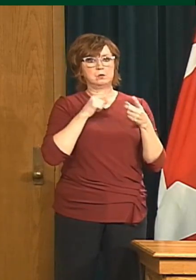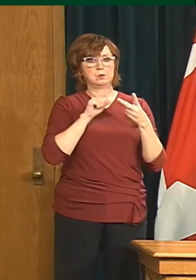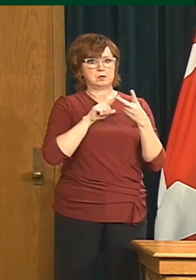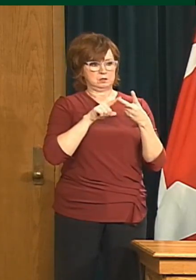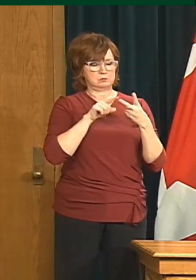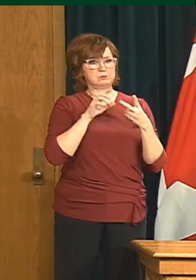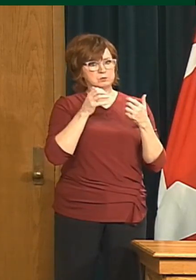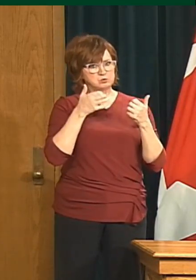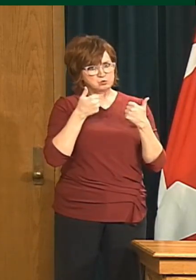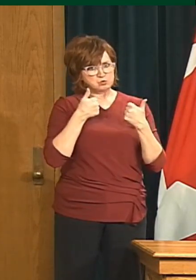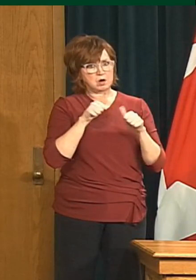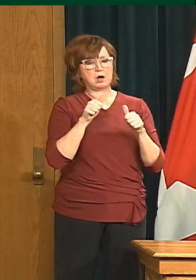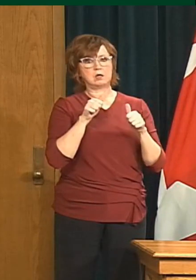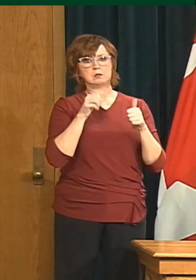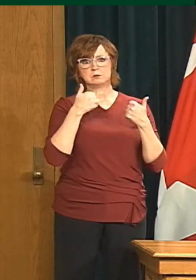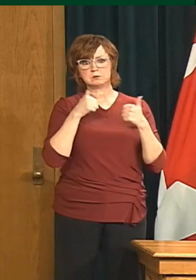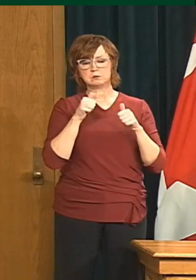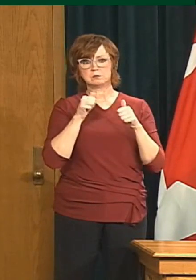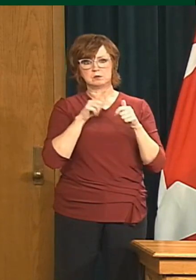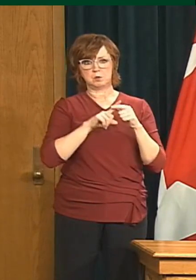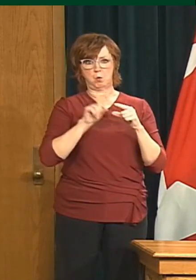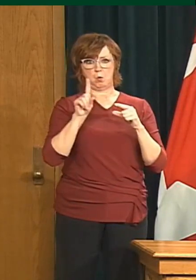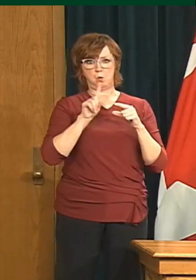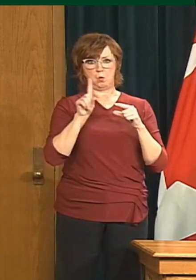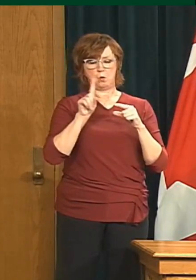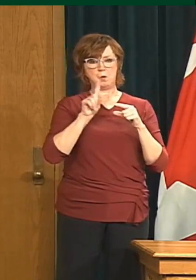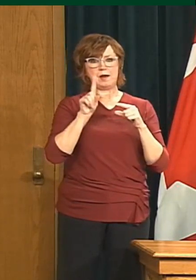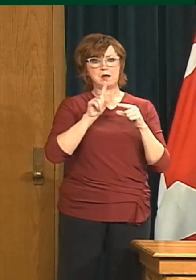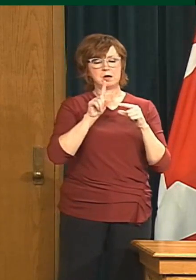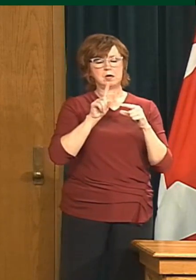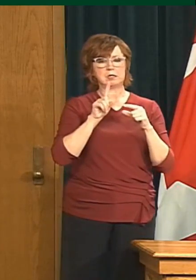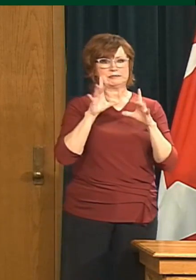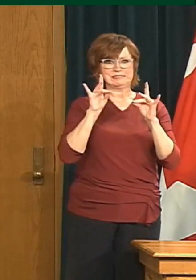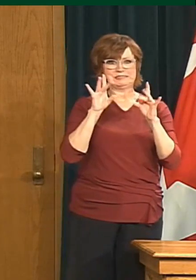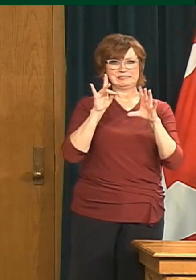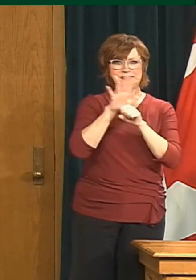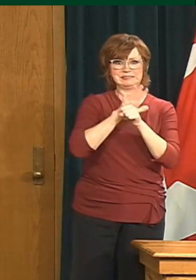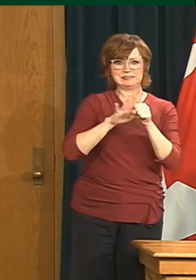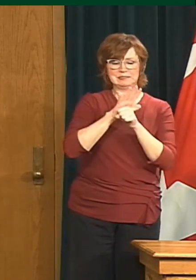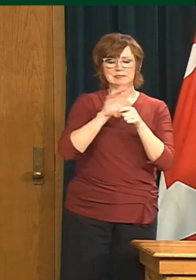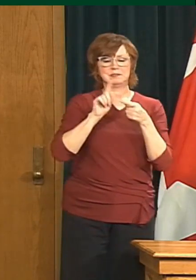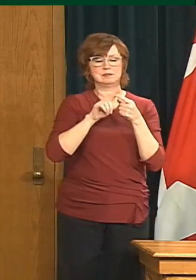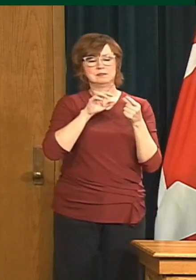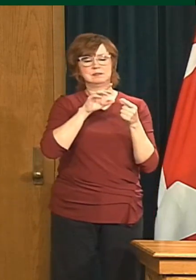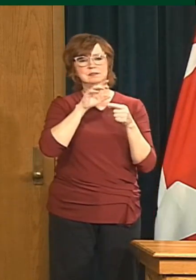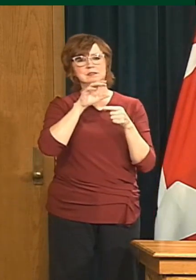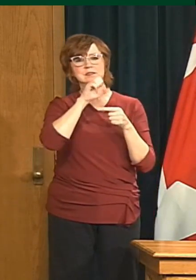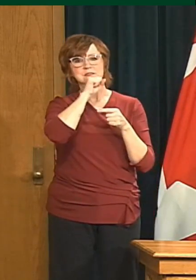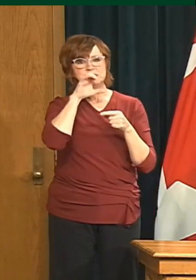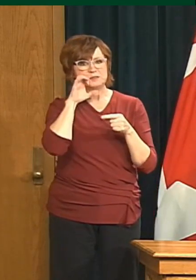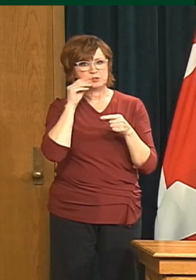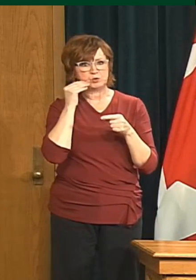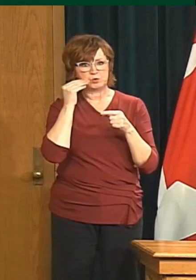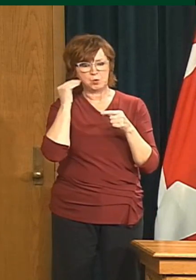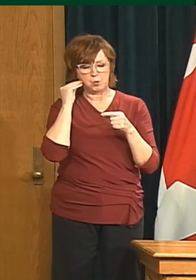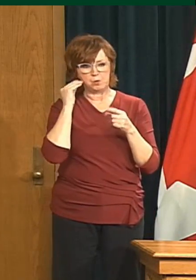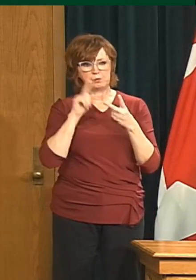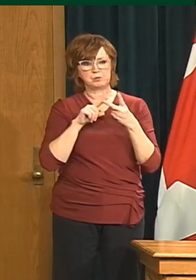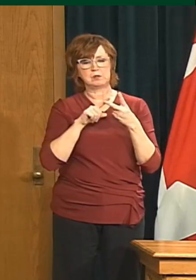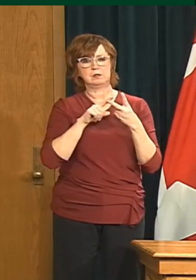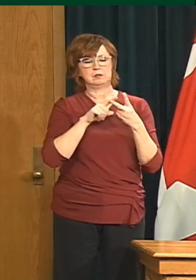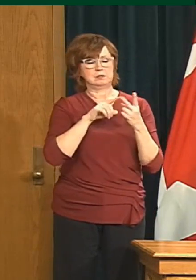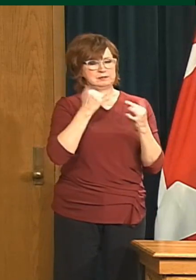possible that, especially for high-risk settings like long-term care facilities, staff work only in one